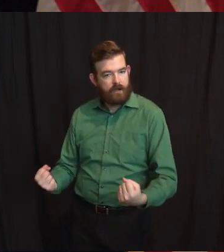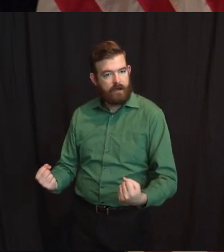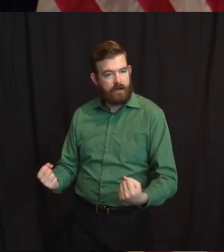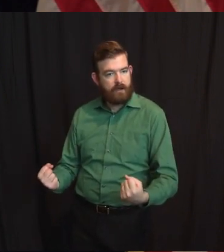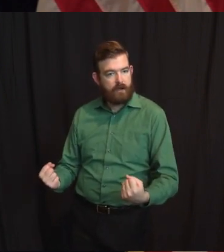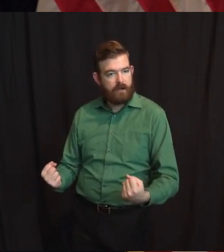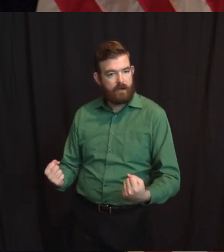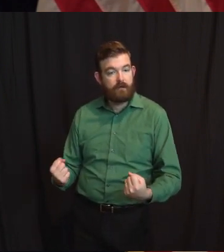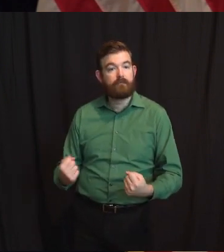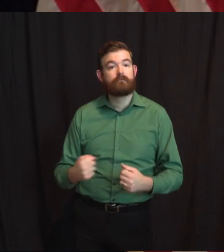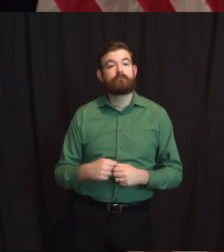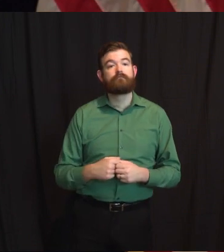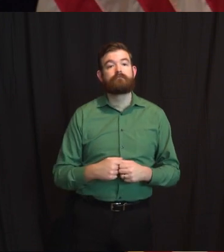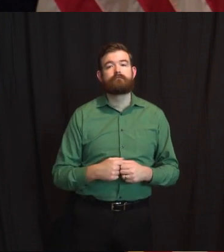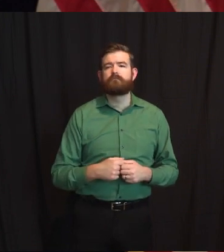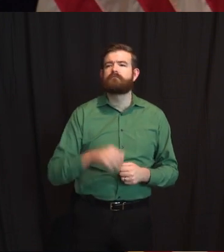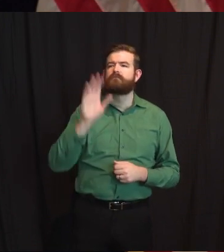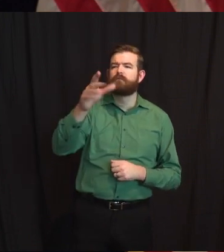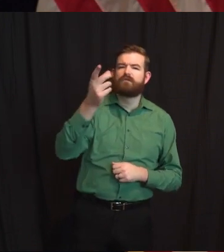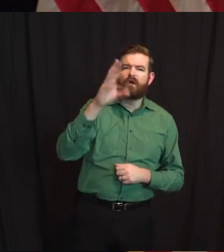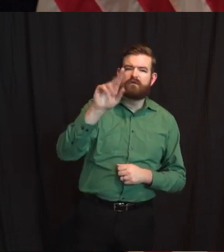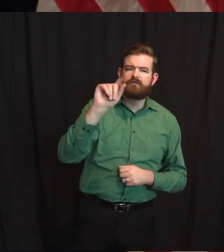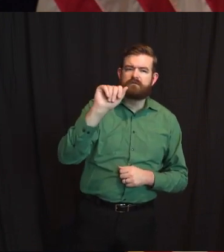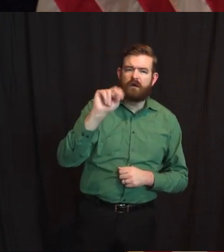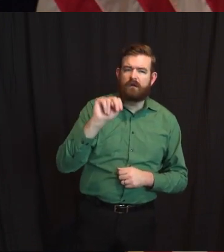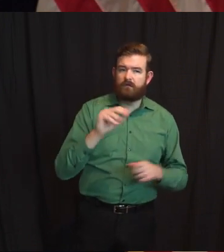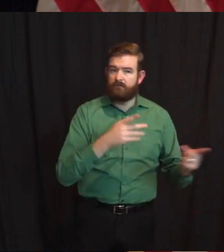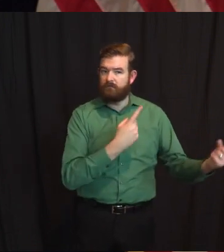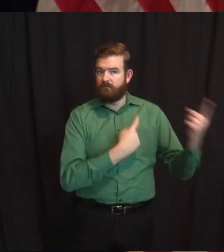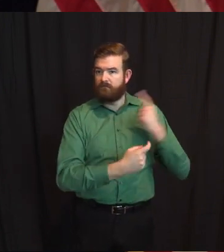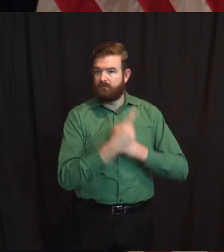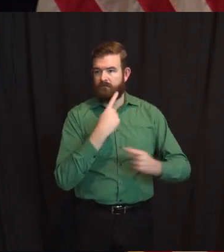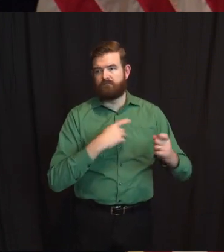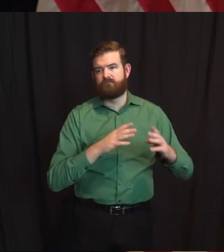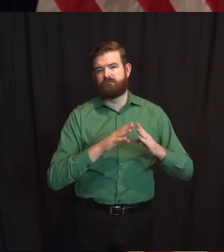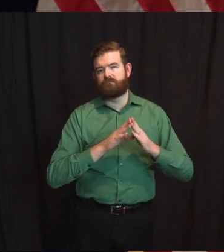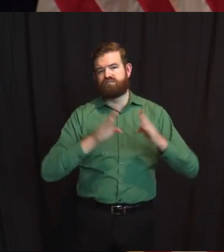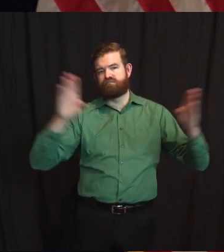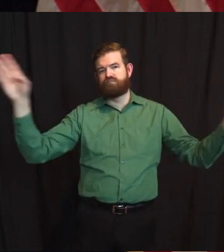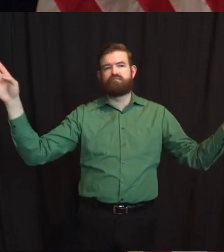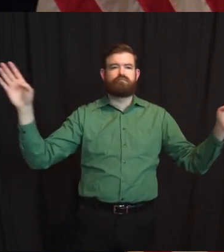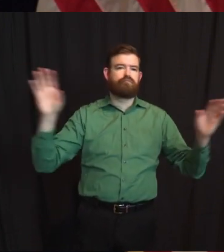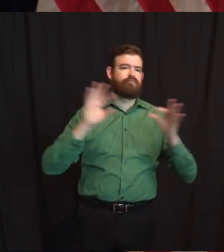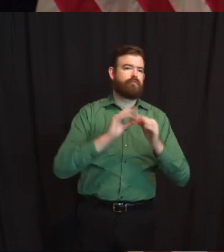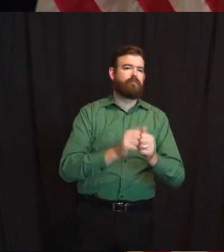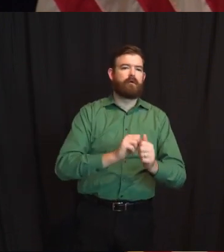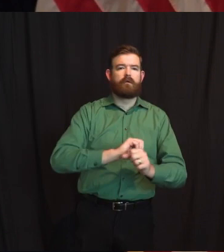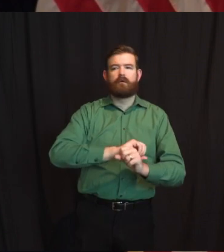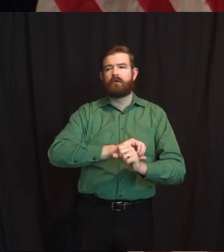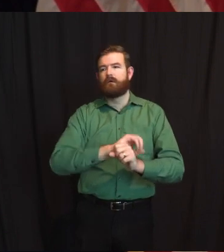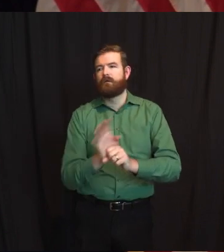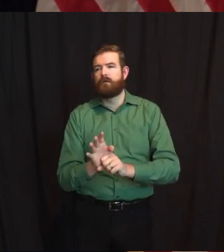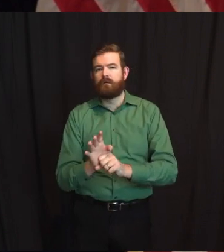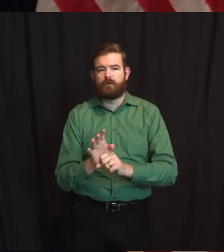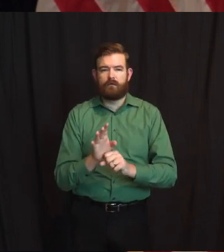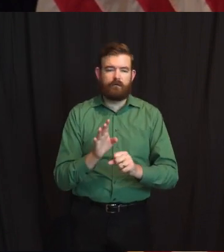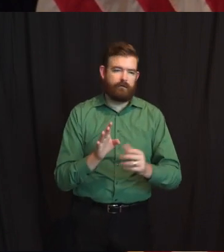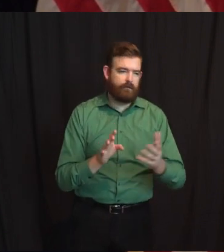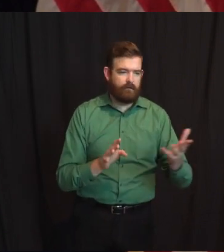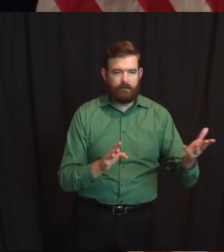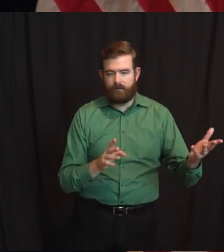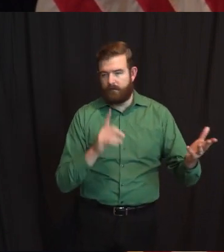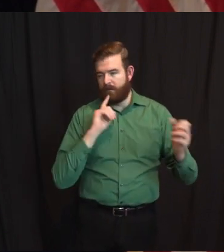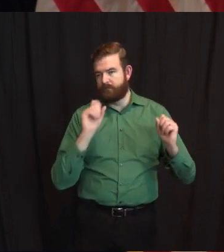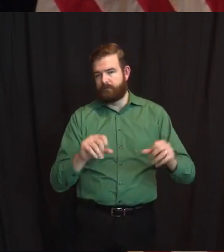Dr. Tan, that was a fairly broad question. What have we learned about the virus? We could be here probably all week answering that question, but